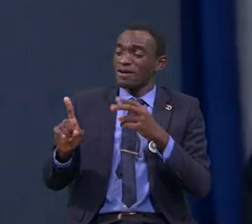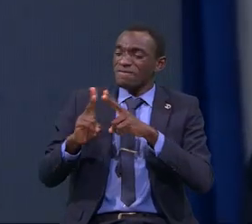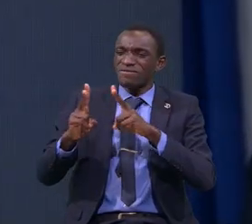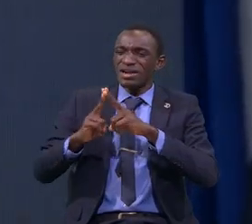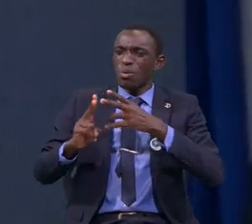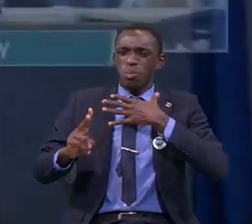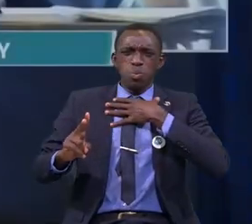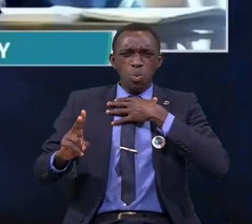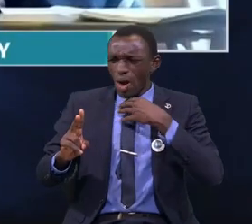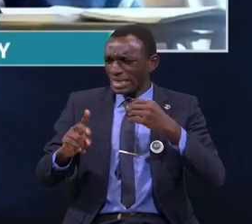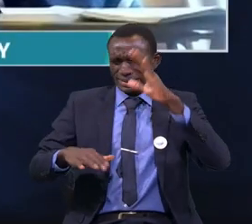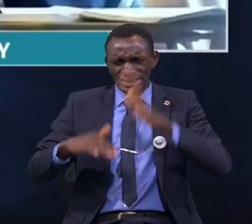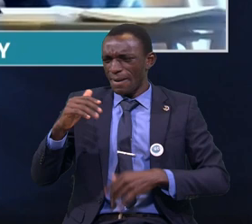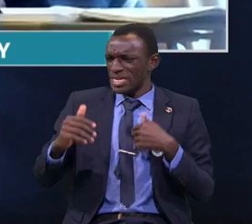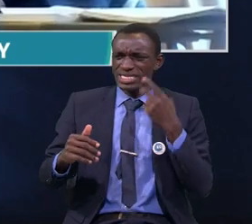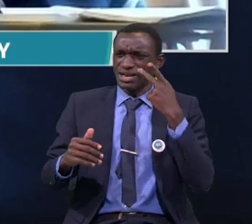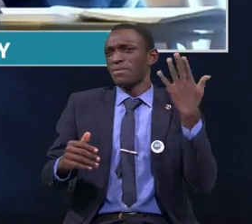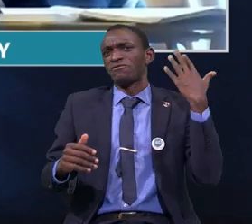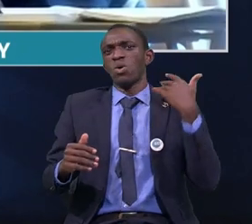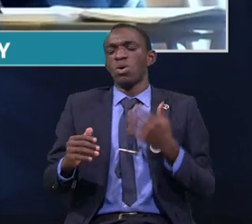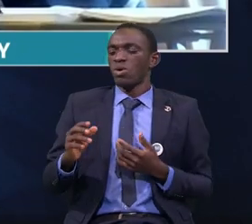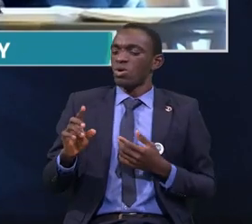seen in your life.